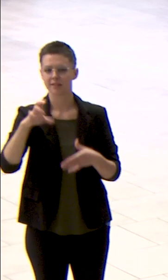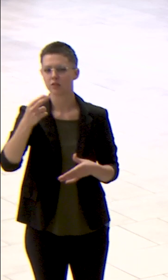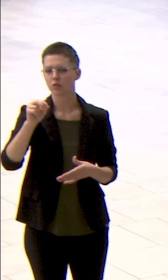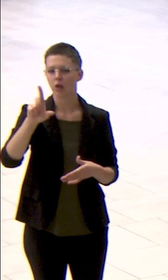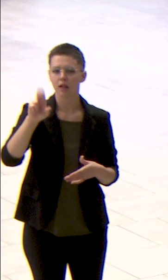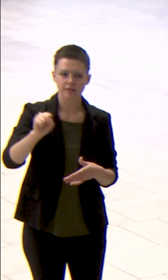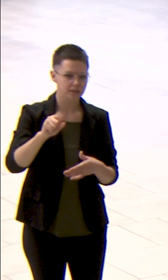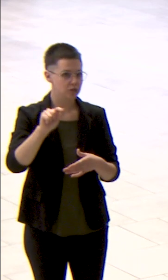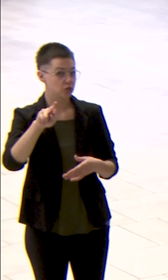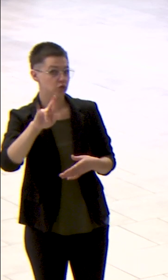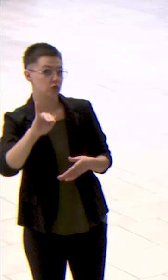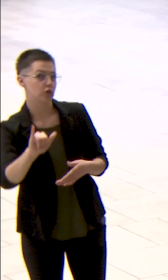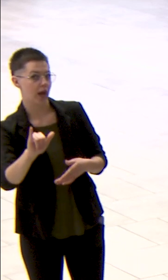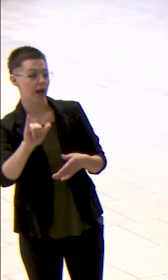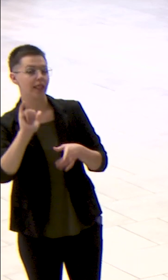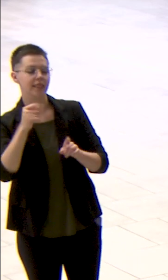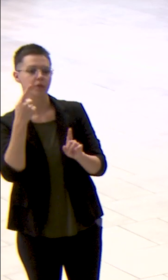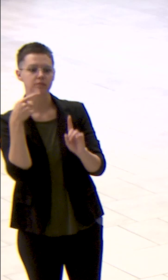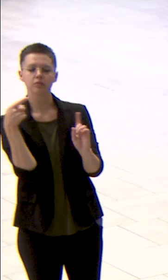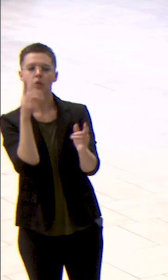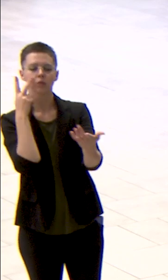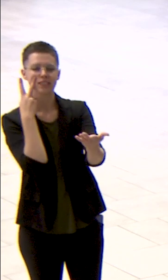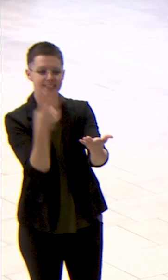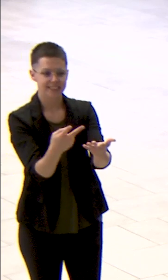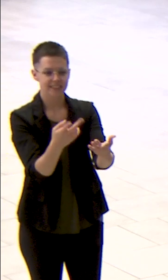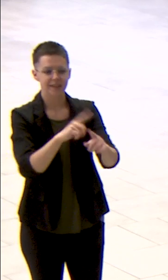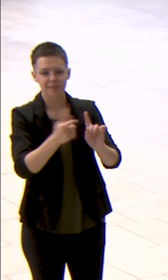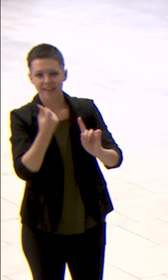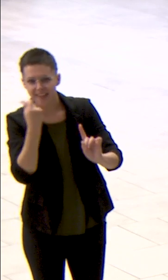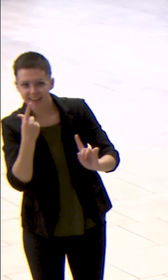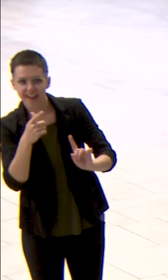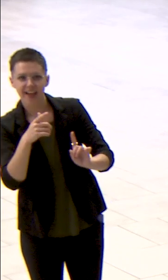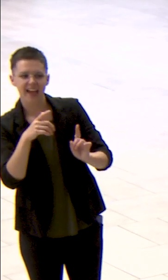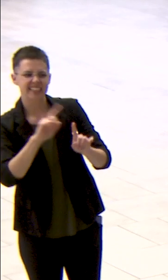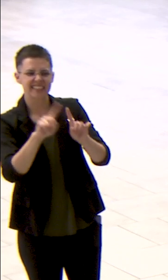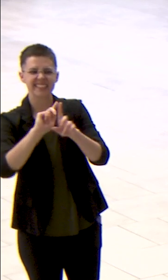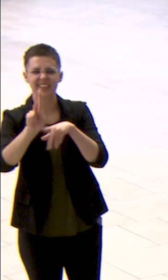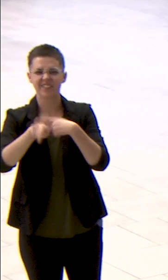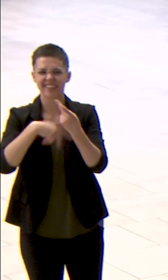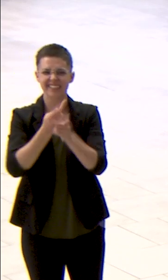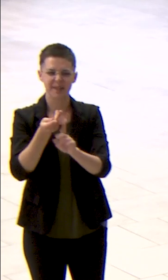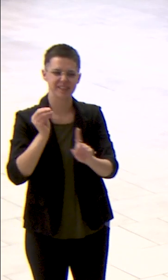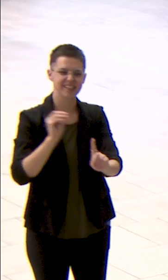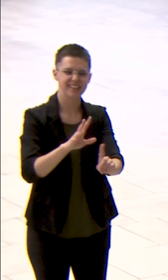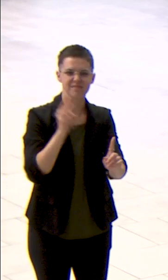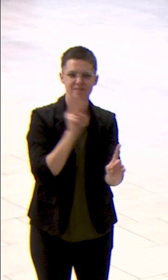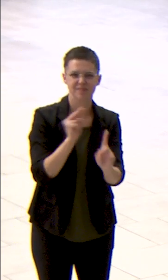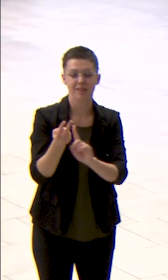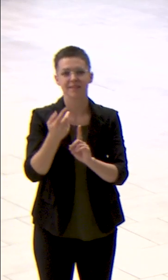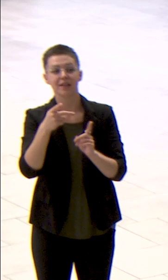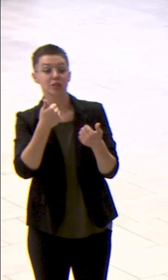Try, and it was really seeing them in these unexpected lights, right? So they're like, try kale chips and kombucha, or, you know,